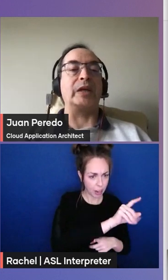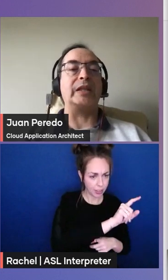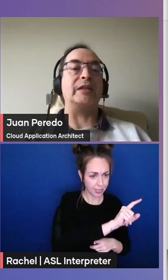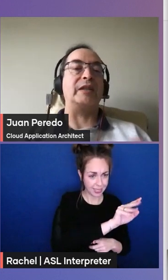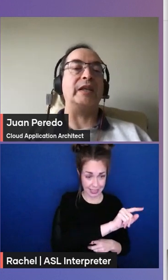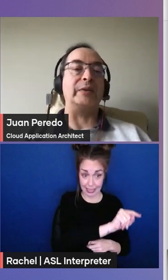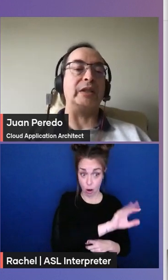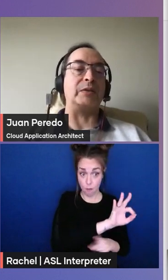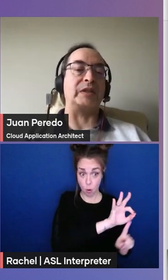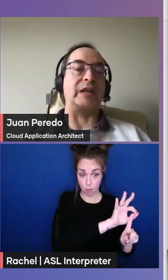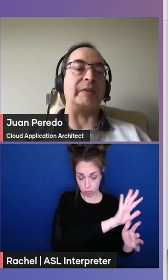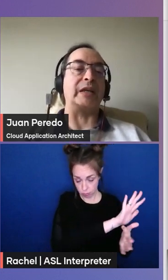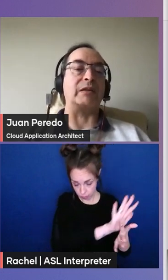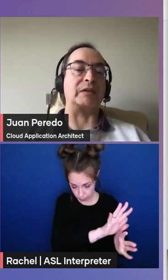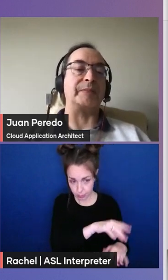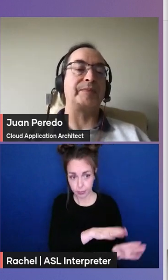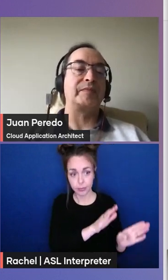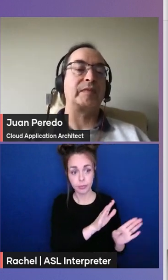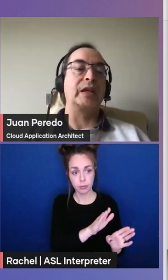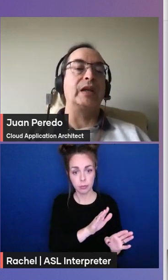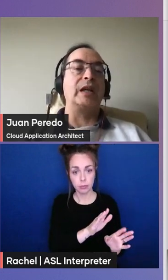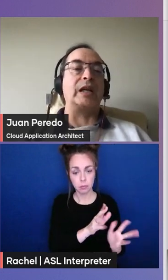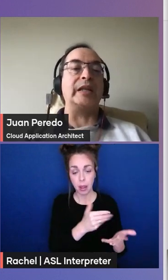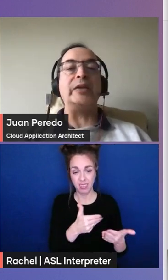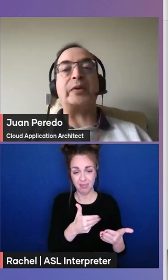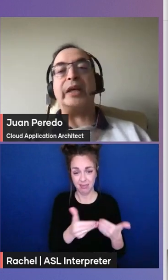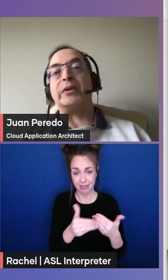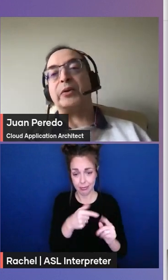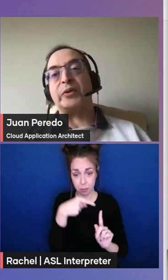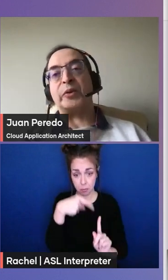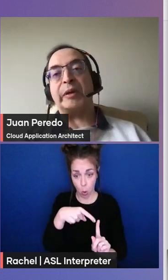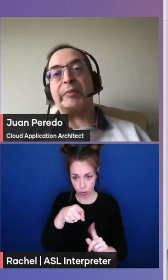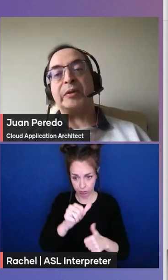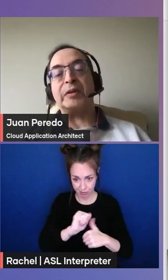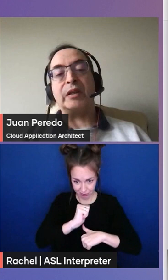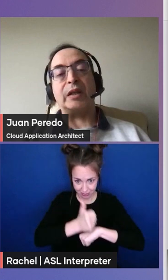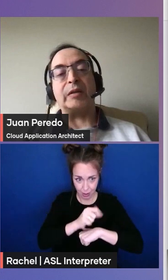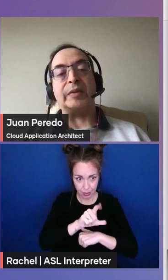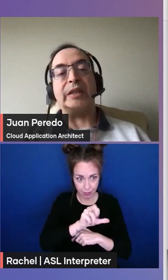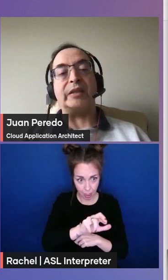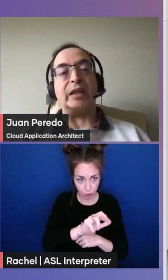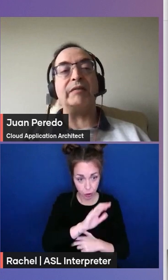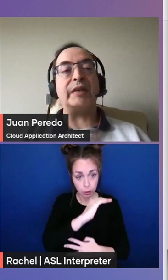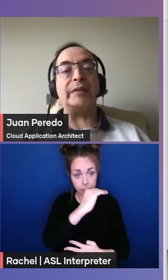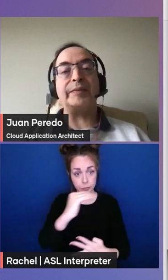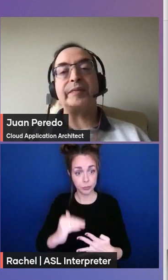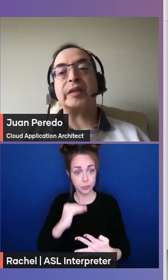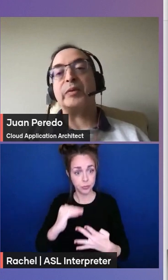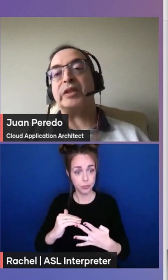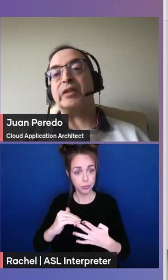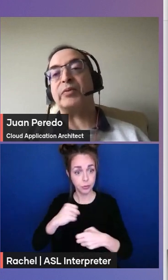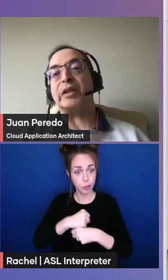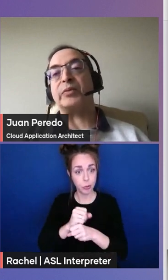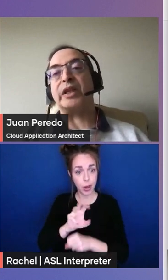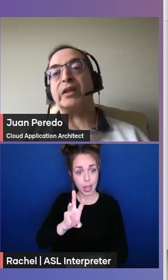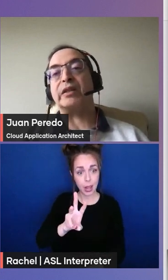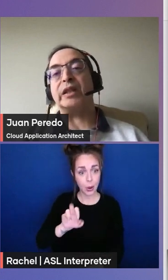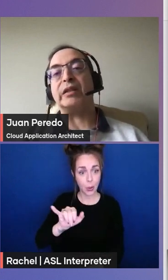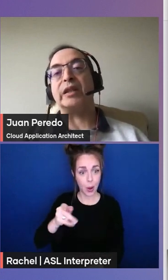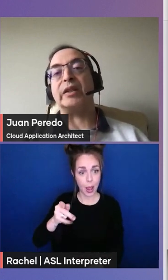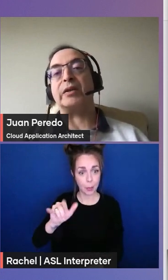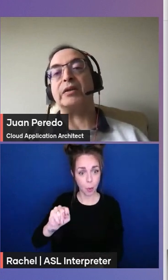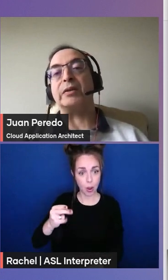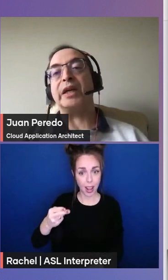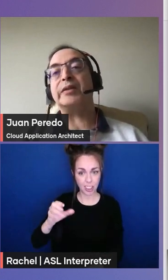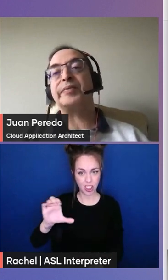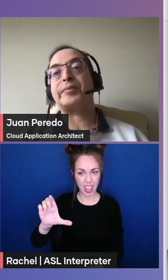But at the end of the day, you need to set up a cluster. Then you create your waypoint ACL file, which is what we are seeing